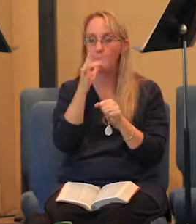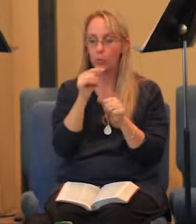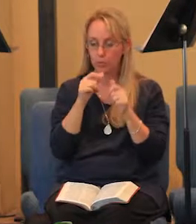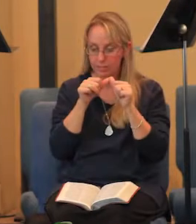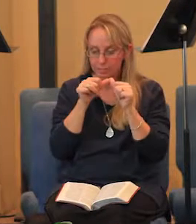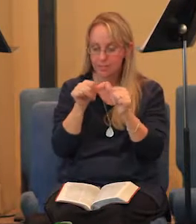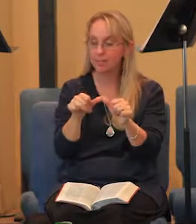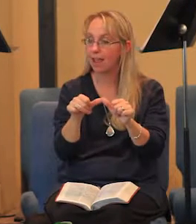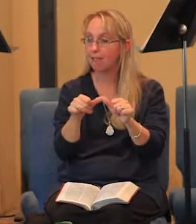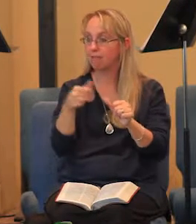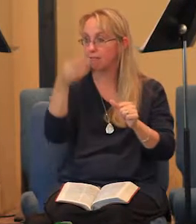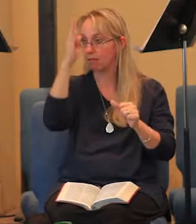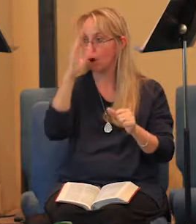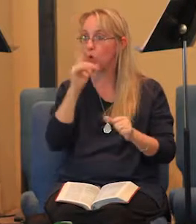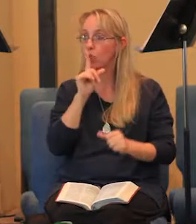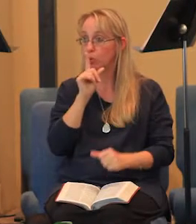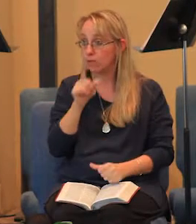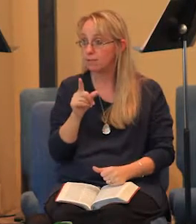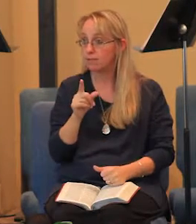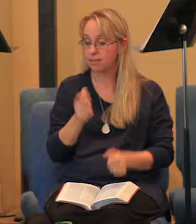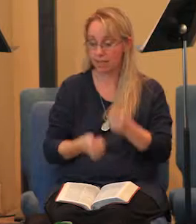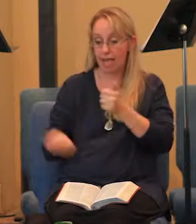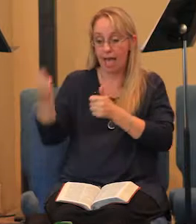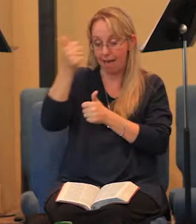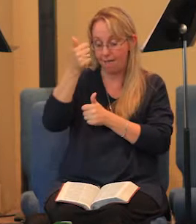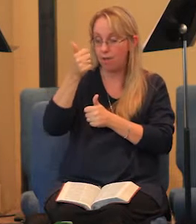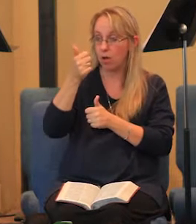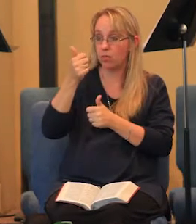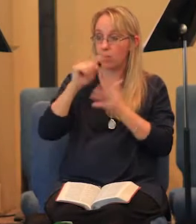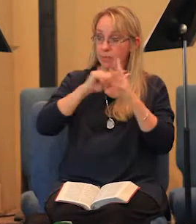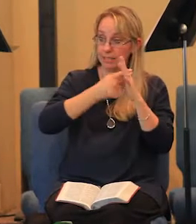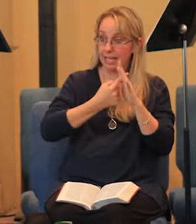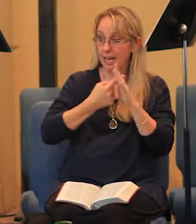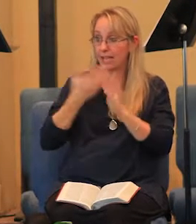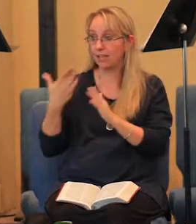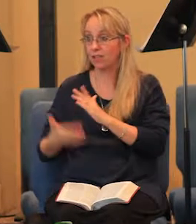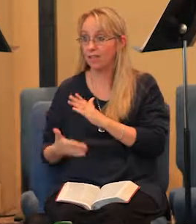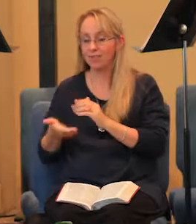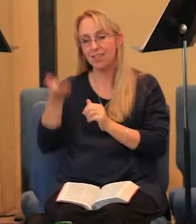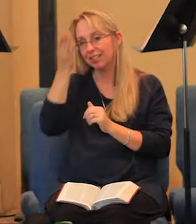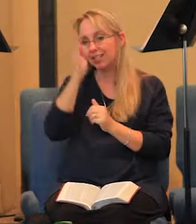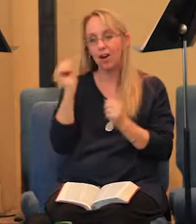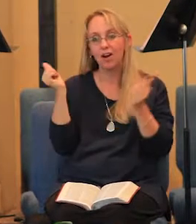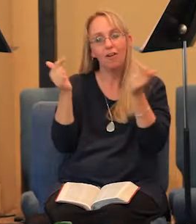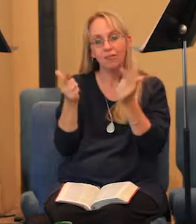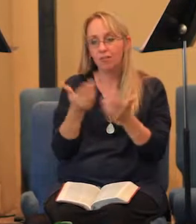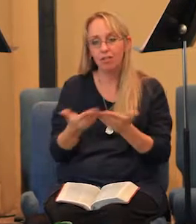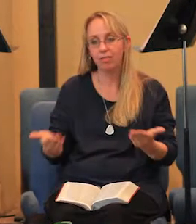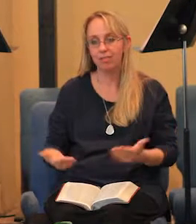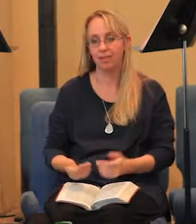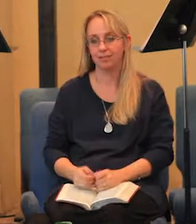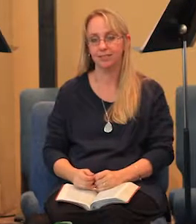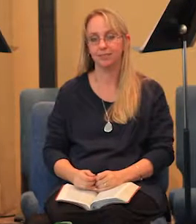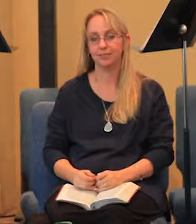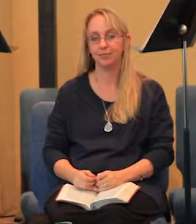God who does, the God who is, the Alpha, the Omega, the beginning and the end, the God of all